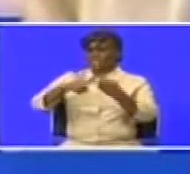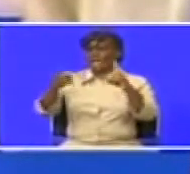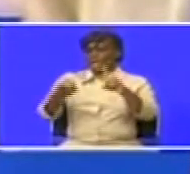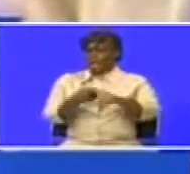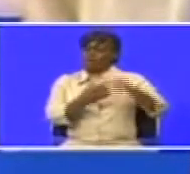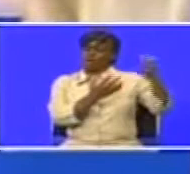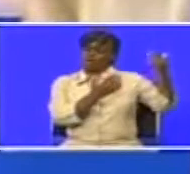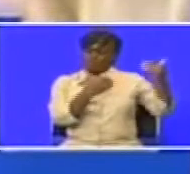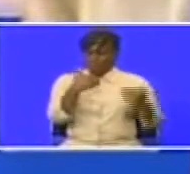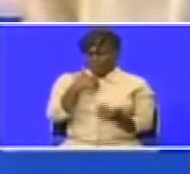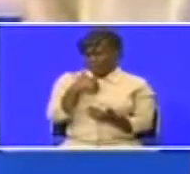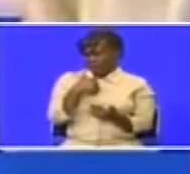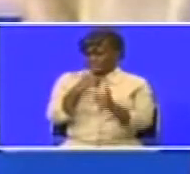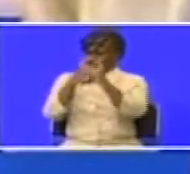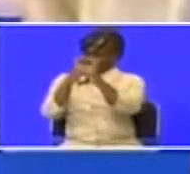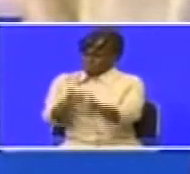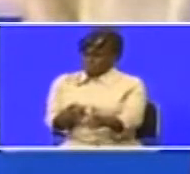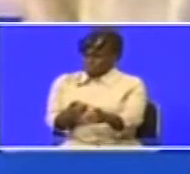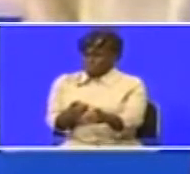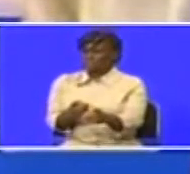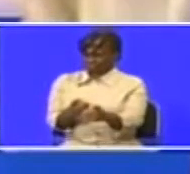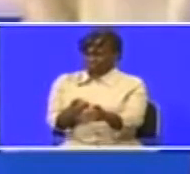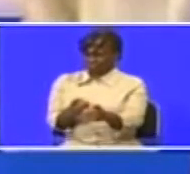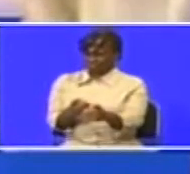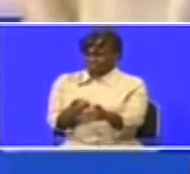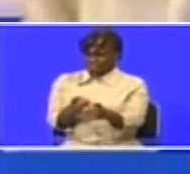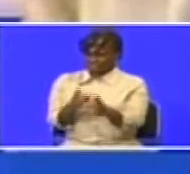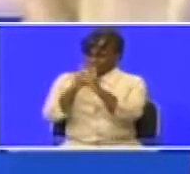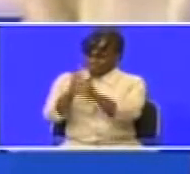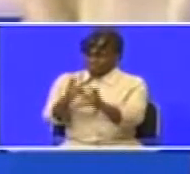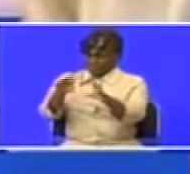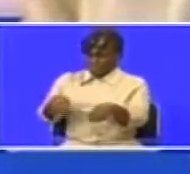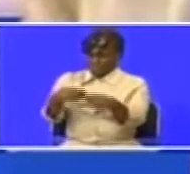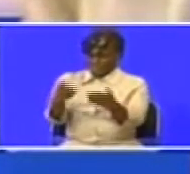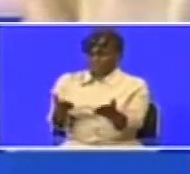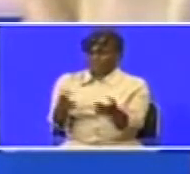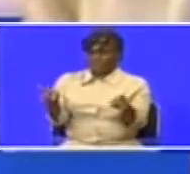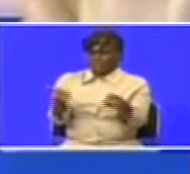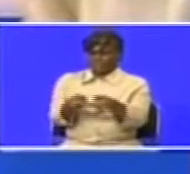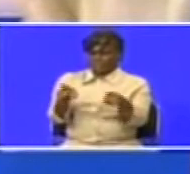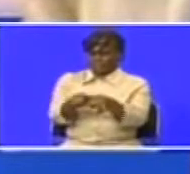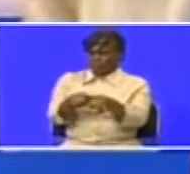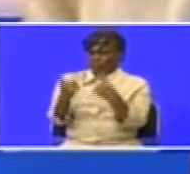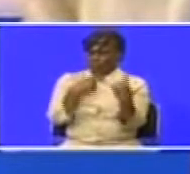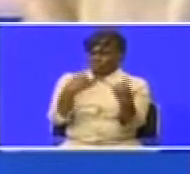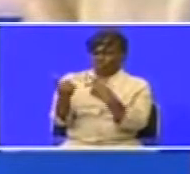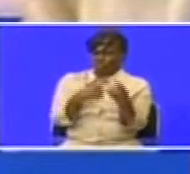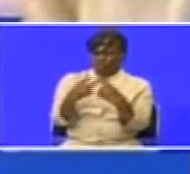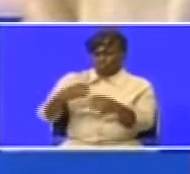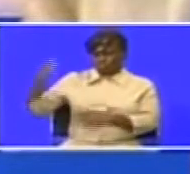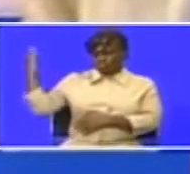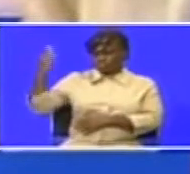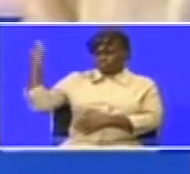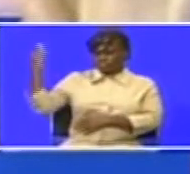hoping that we scoop most of the awards. The awards have not yet begun being issued. Keynote addresses among them will be an address from